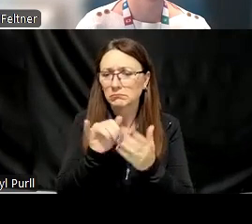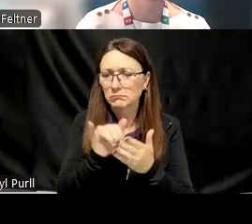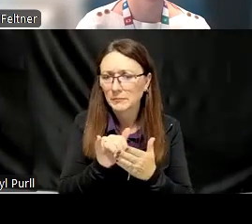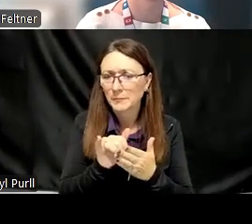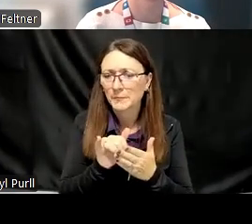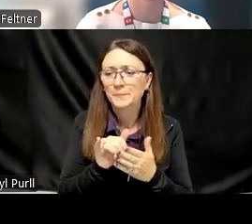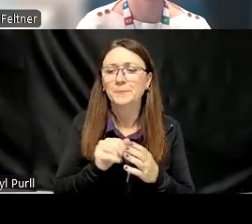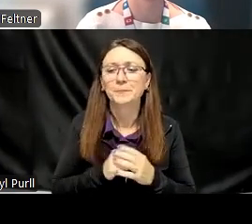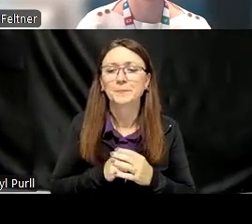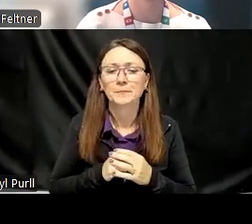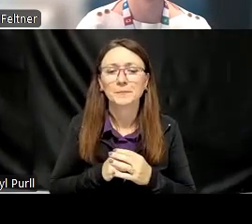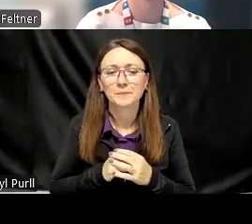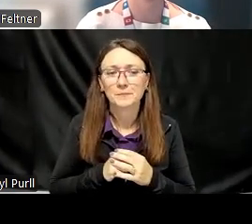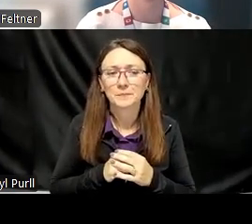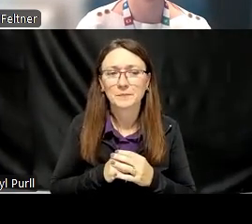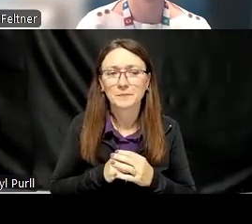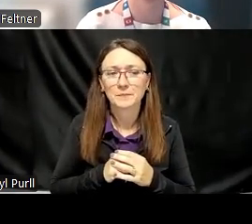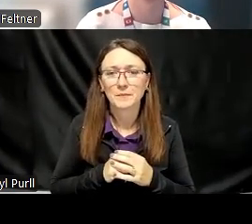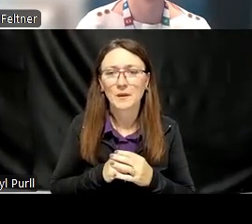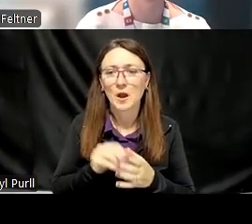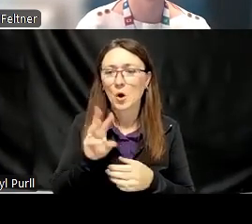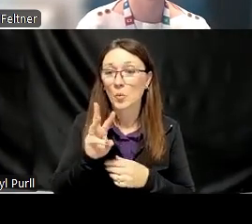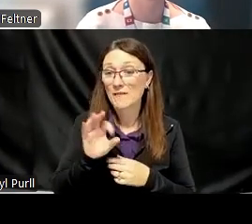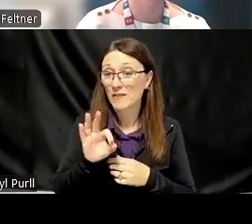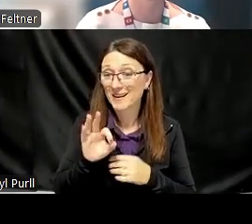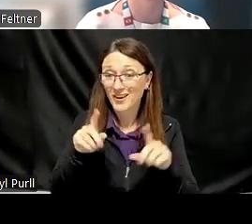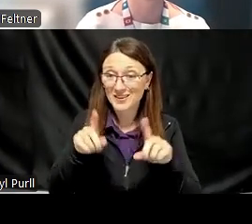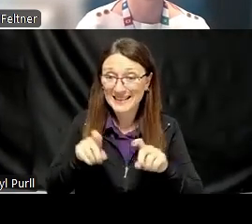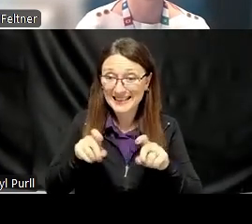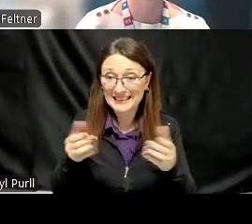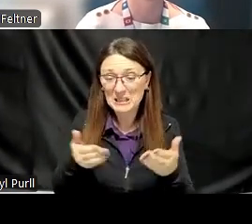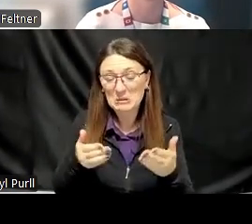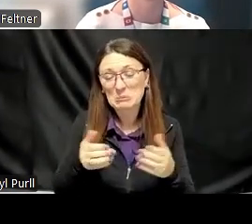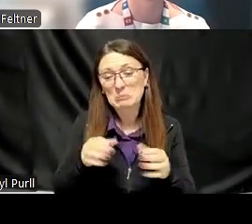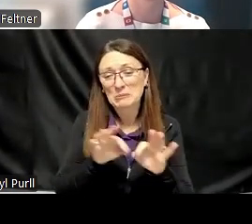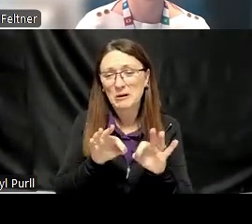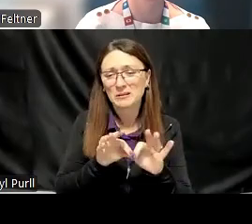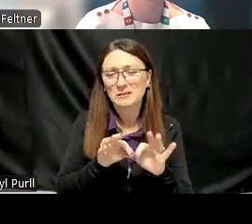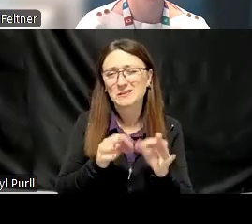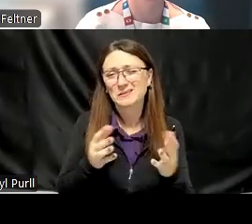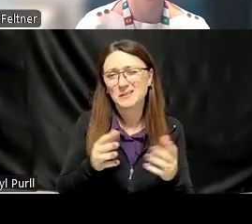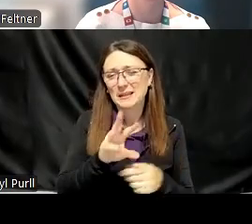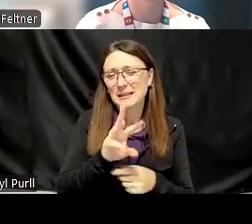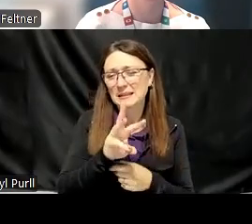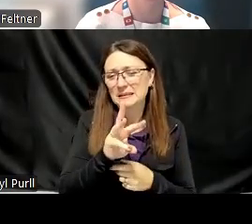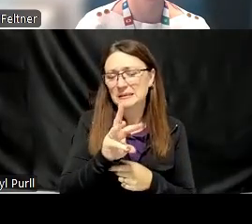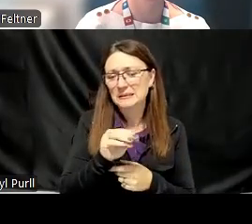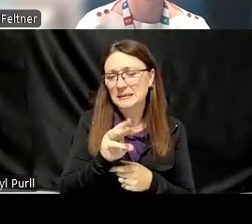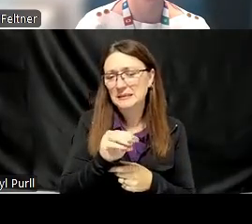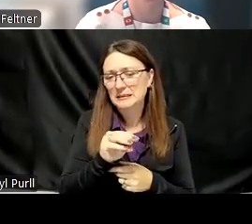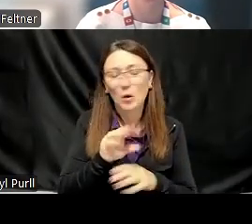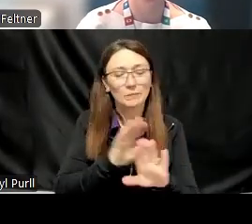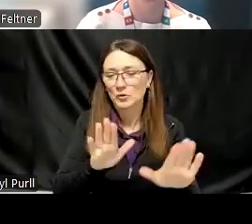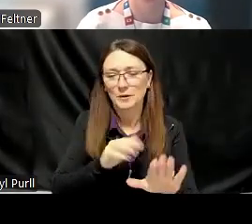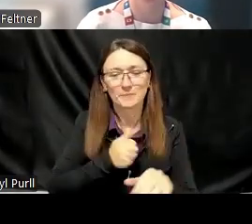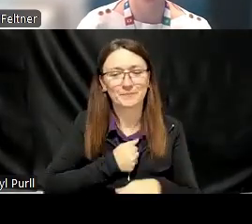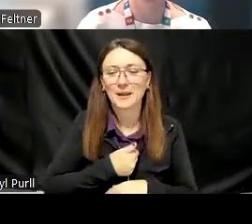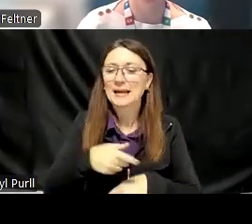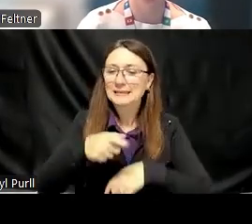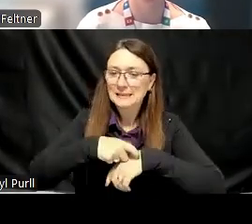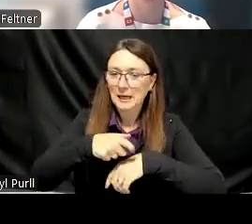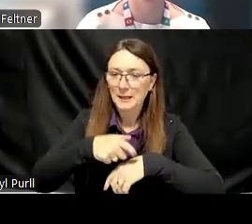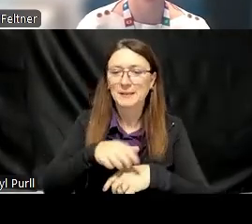And our tests at Wavefront are anywhere from 60 to 90 minutes.